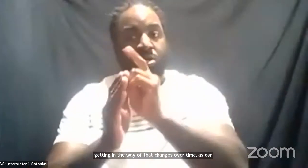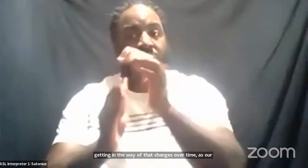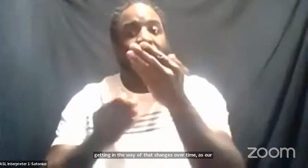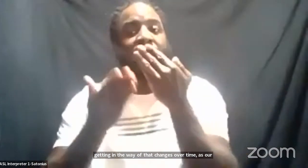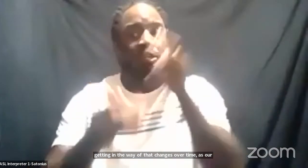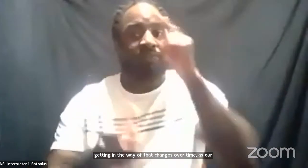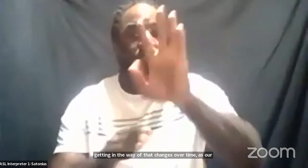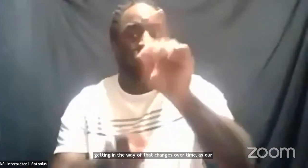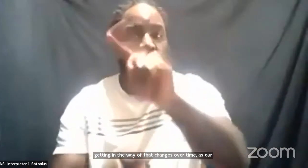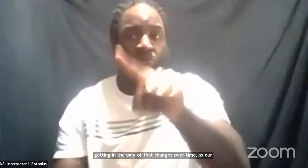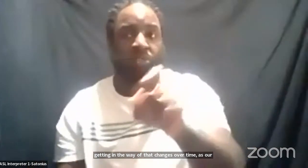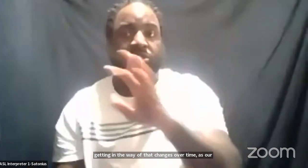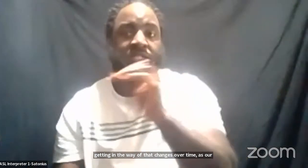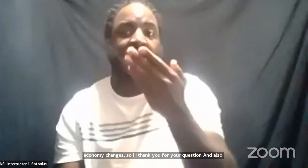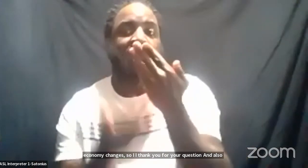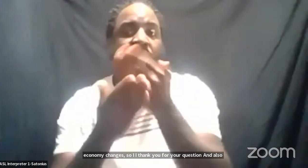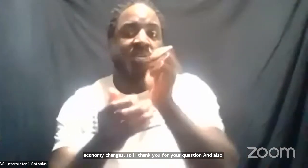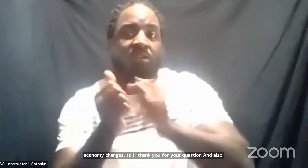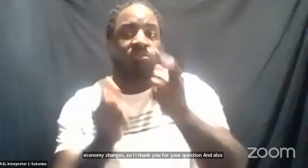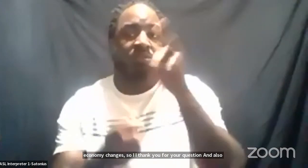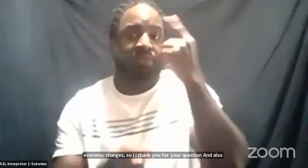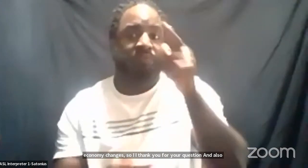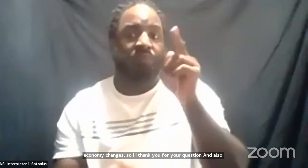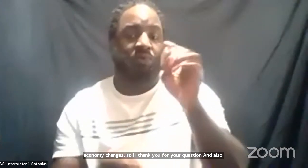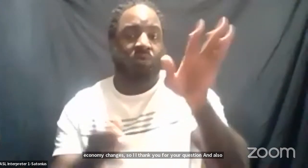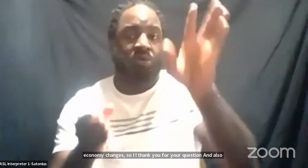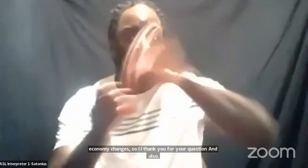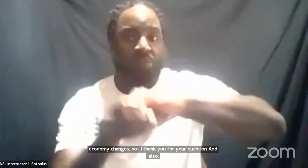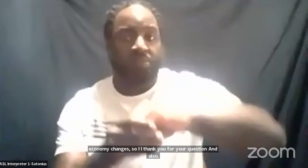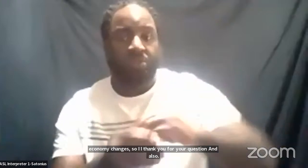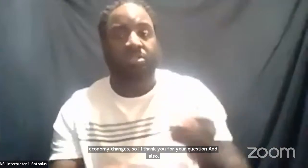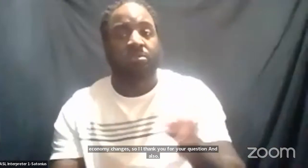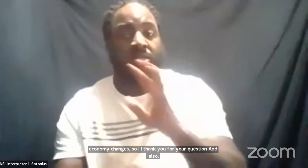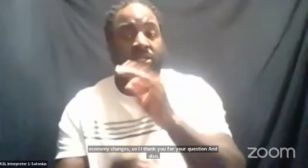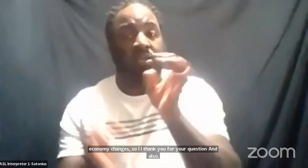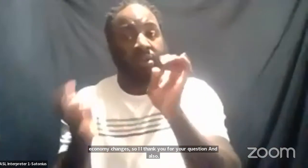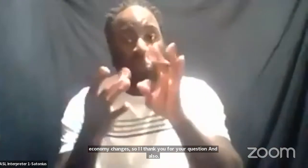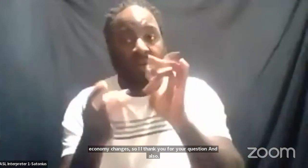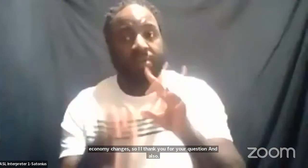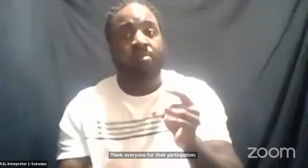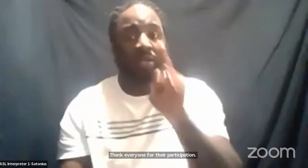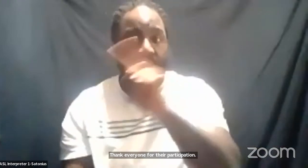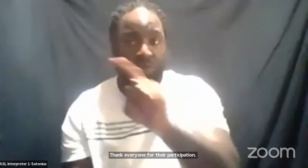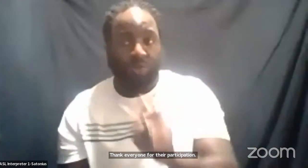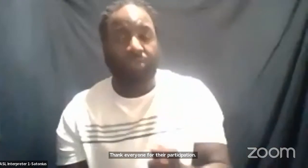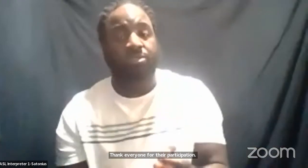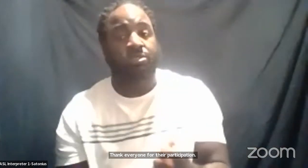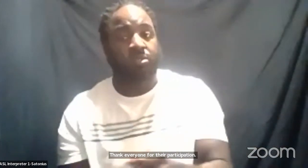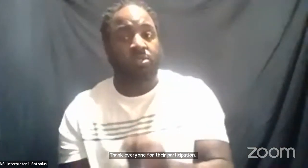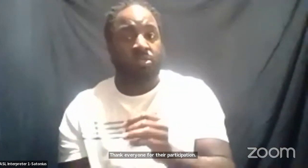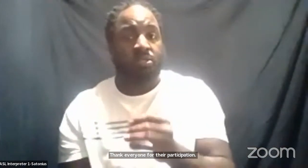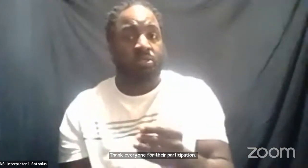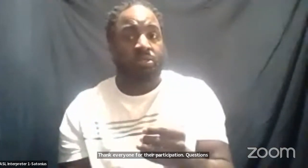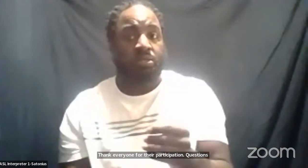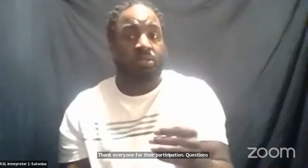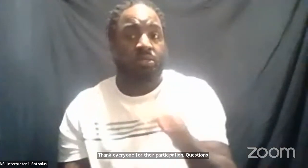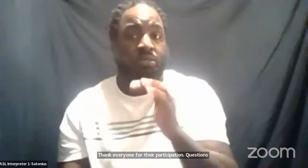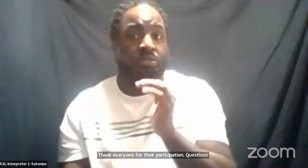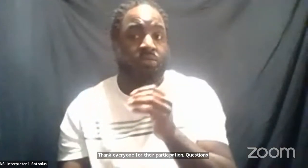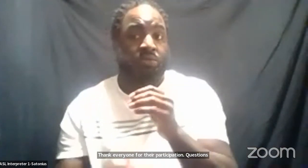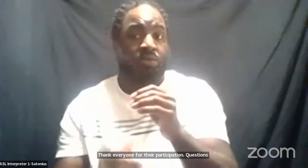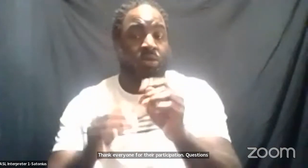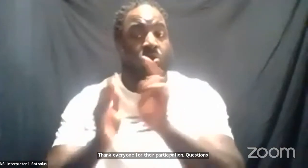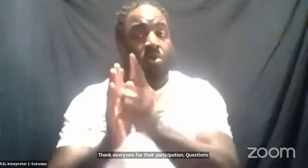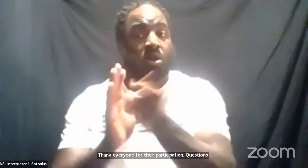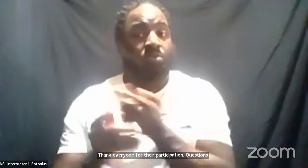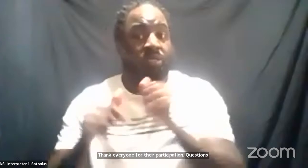and also thanking everyone for their participation, questions, feedback. Certainly, as we continue on, these are giving us